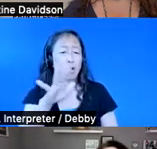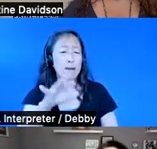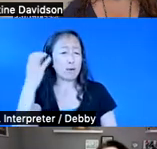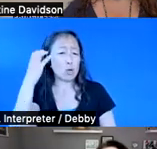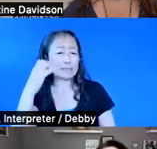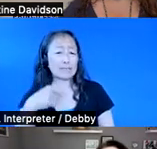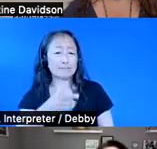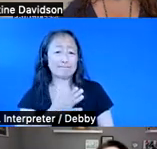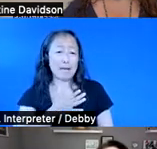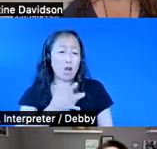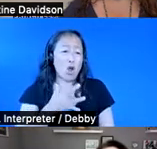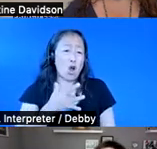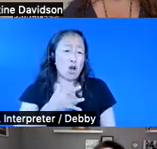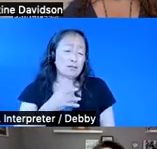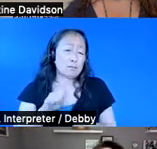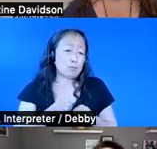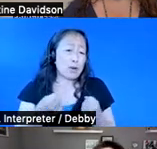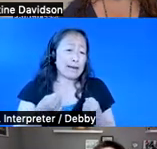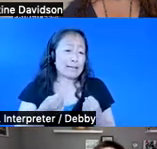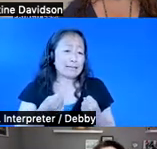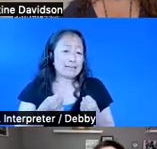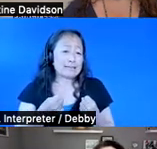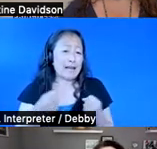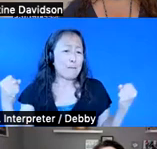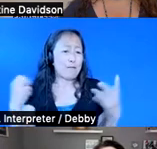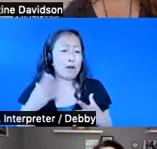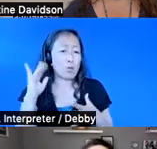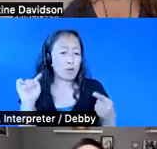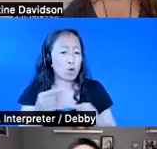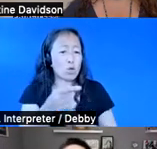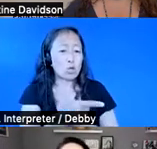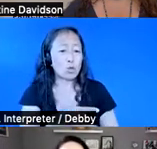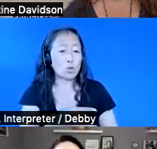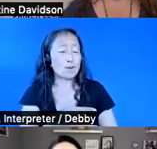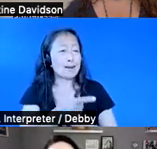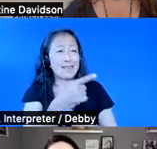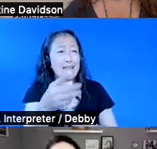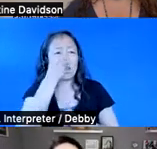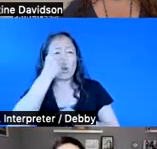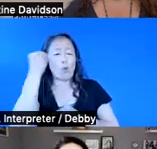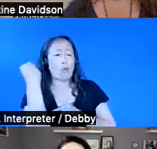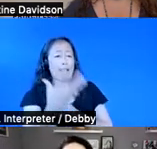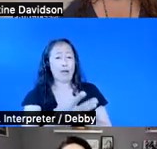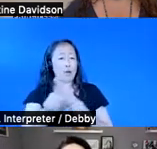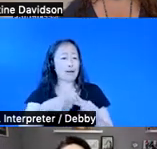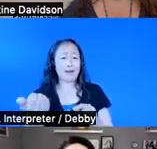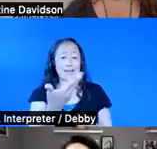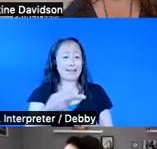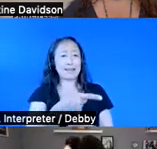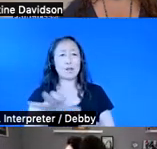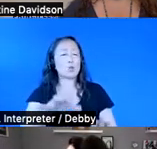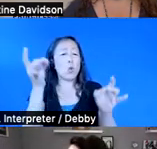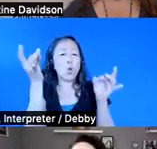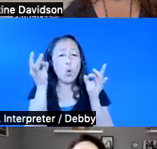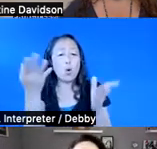to you. They do not care for anything. They do most terrible, outrageous things to our women."